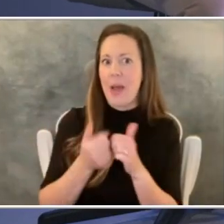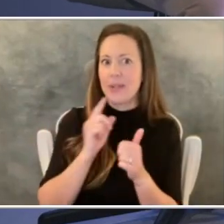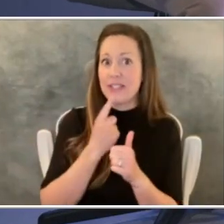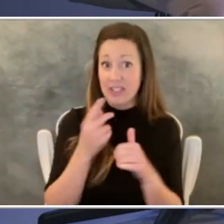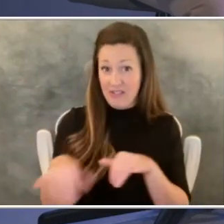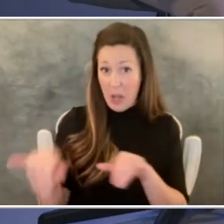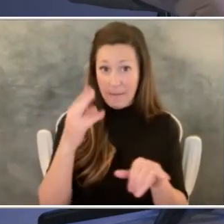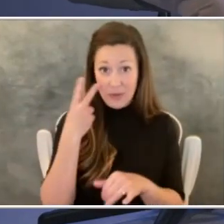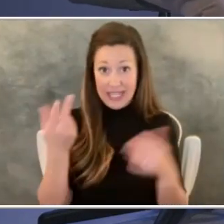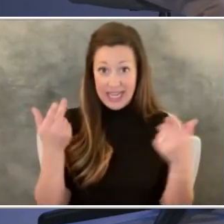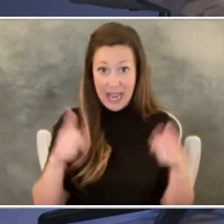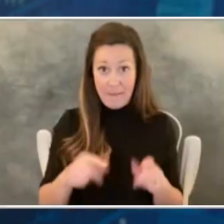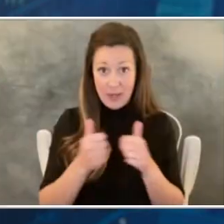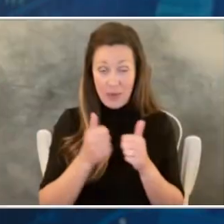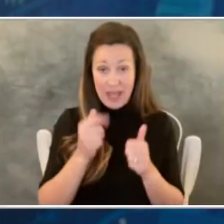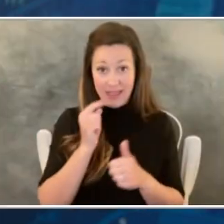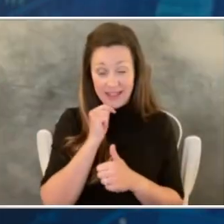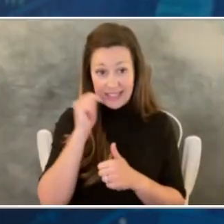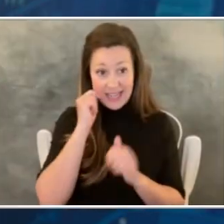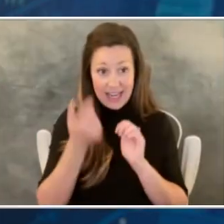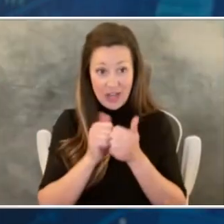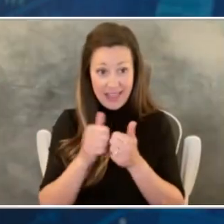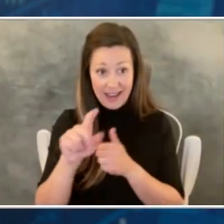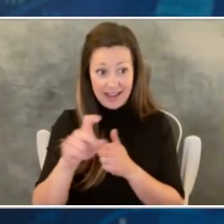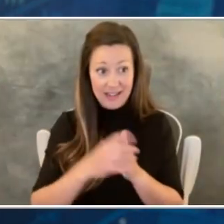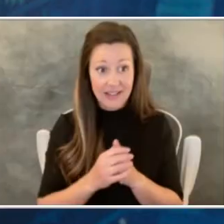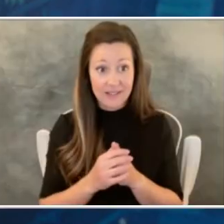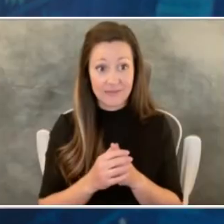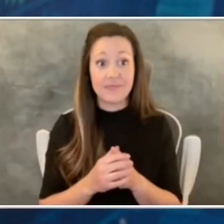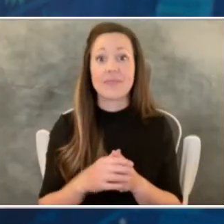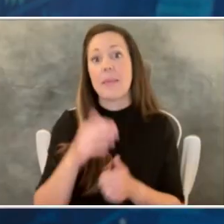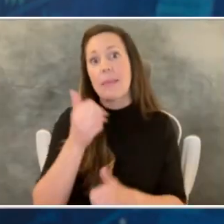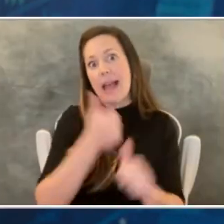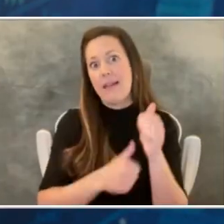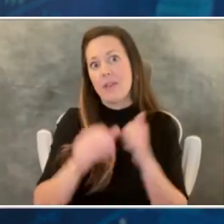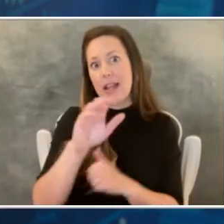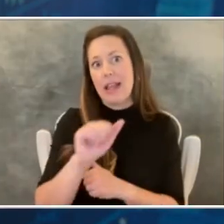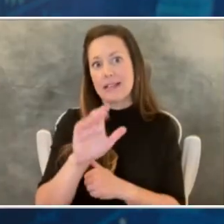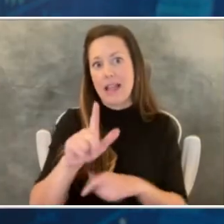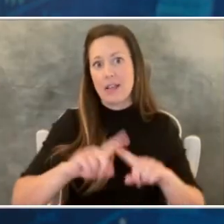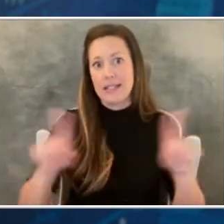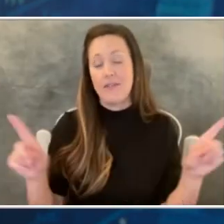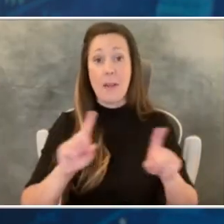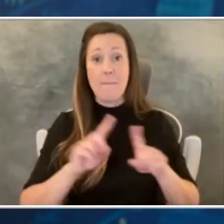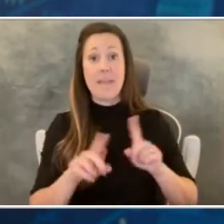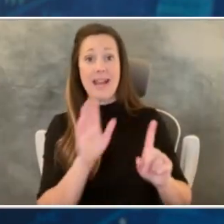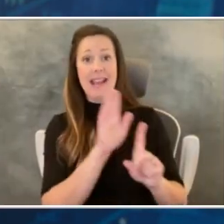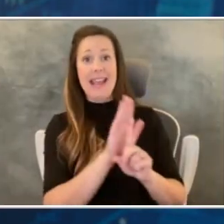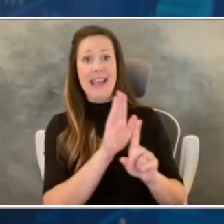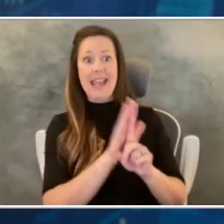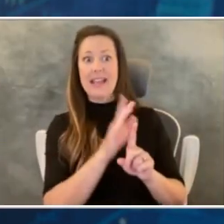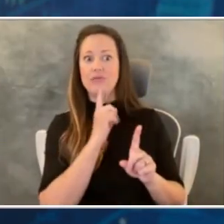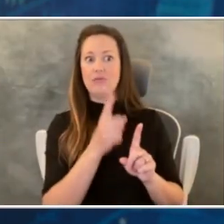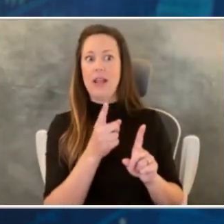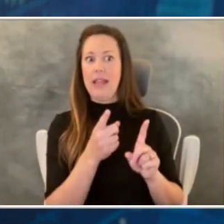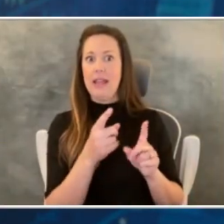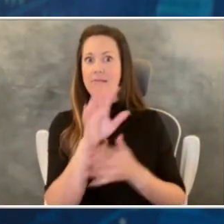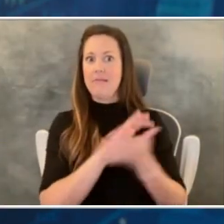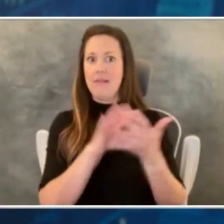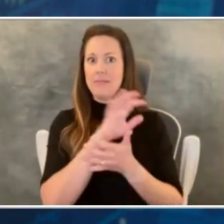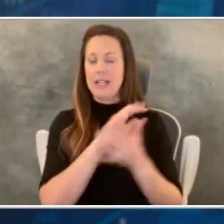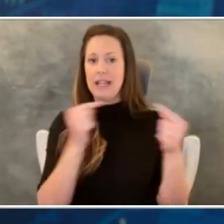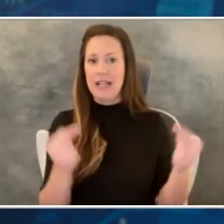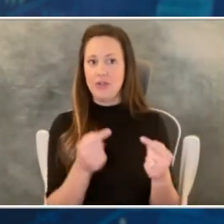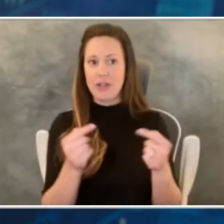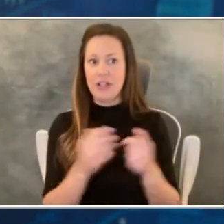teenage athlete? Yeah, not an insignificant injury. I mean, every ACL is different, but he happened to have a couple concomitant injuries. His high-grade